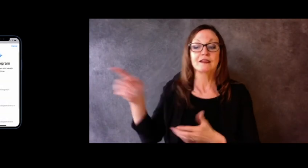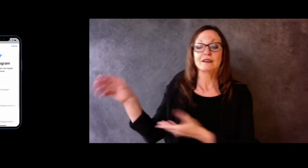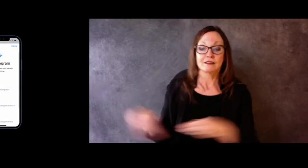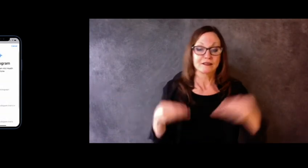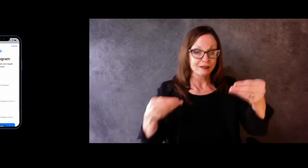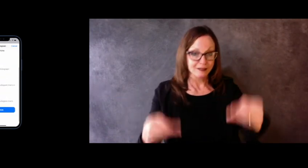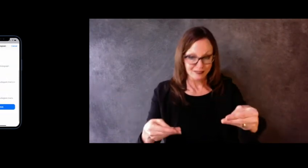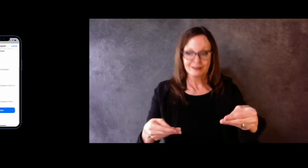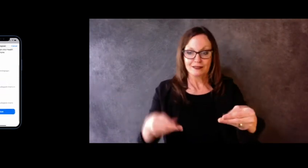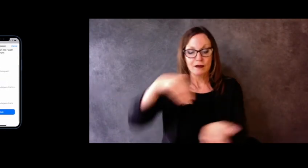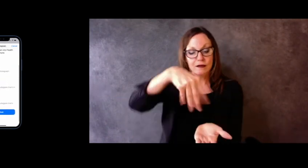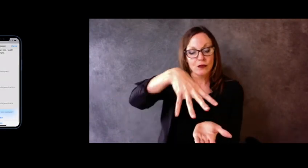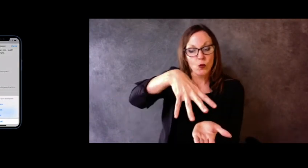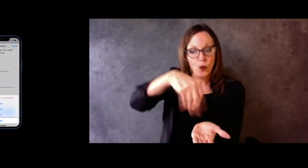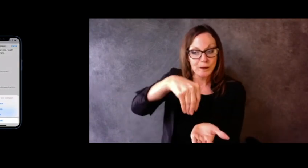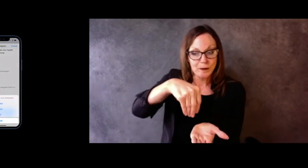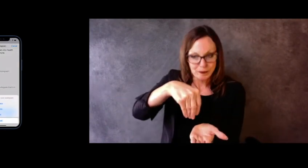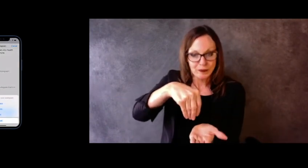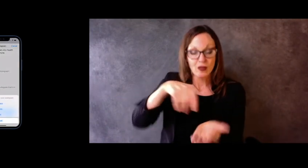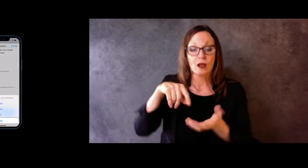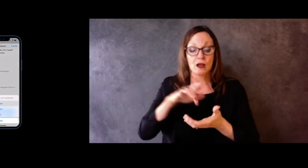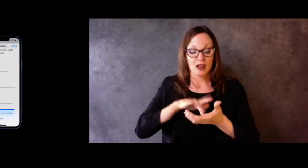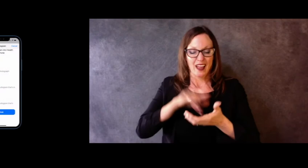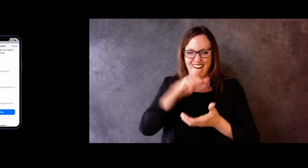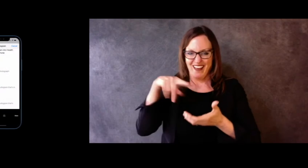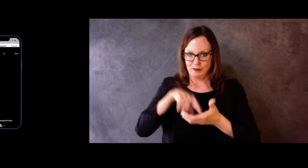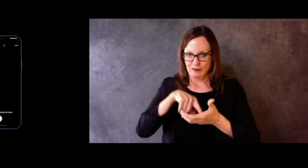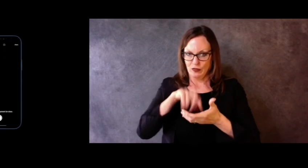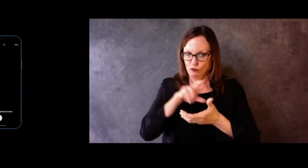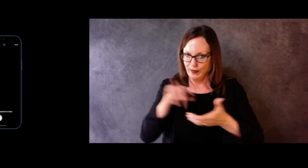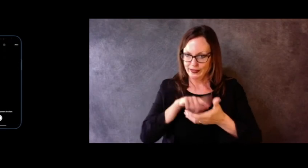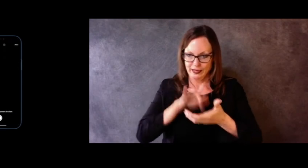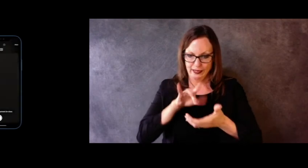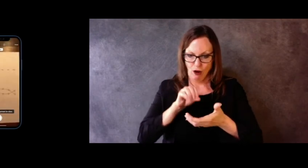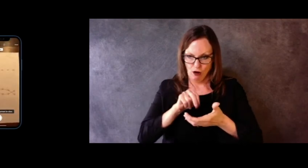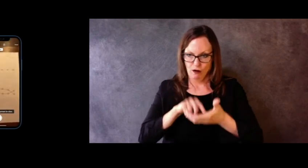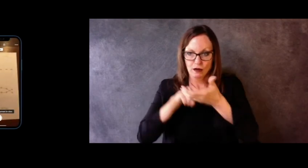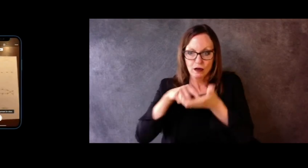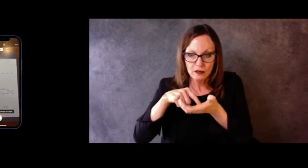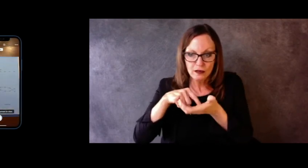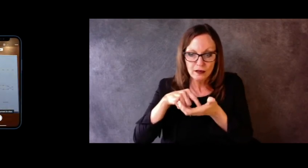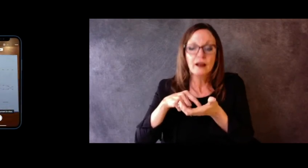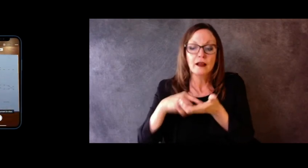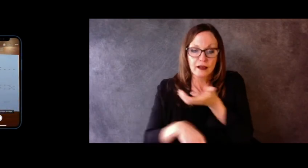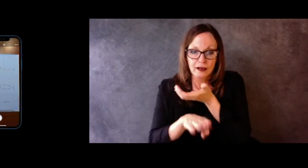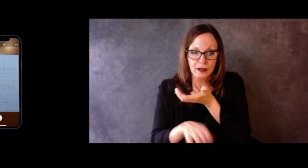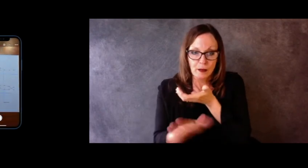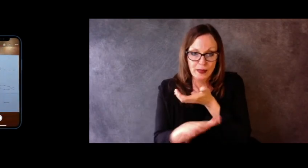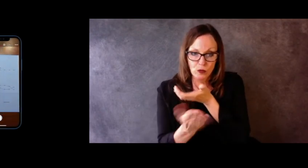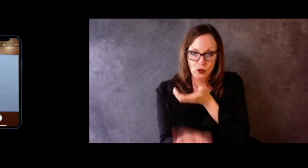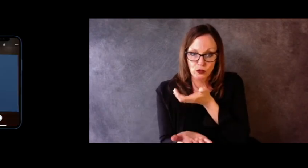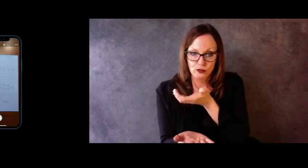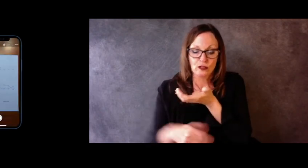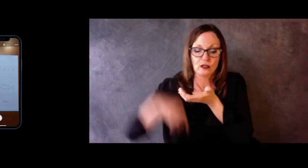Audiogram, and then select Camera as your source. Hold your iPhone over the paper audiogram